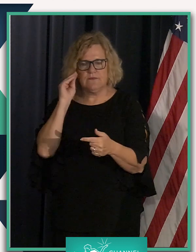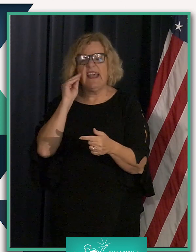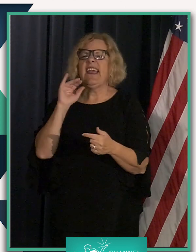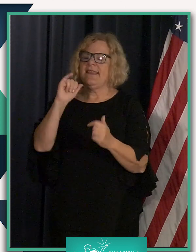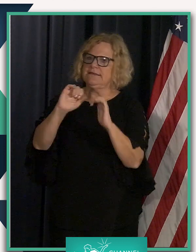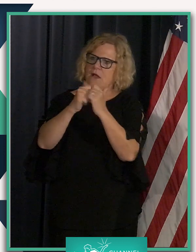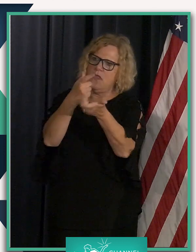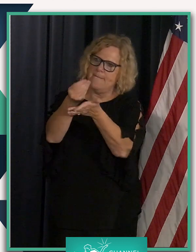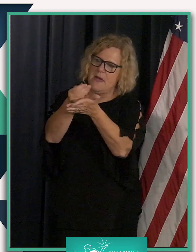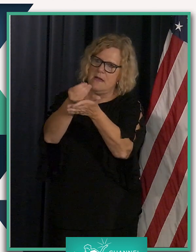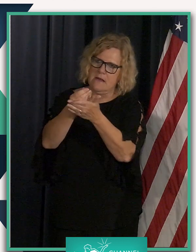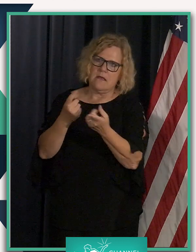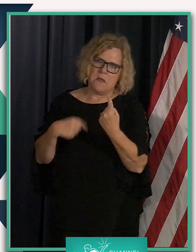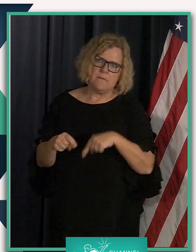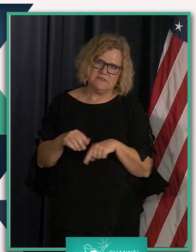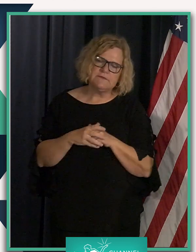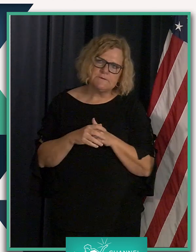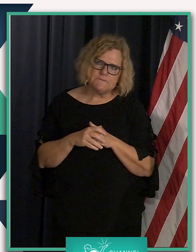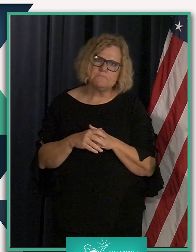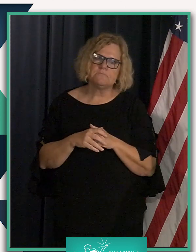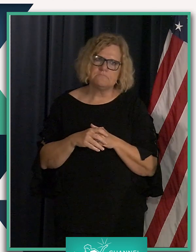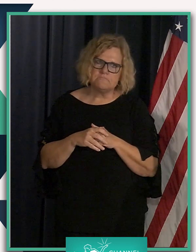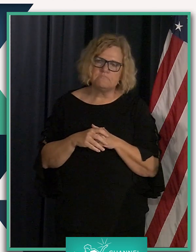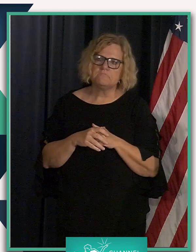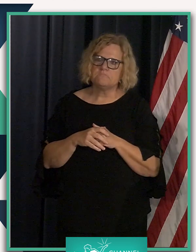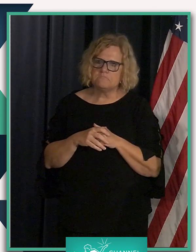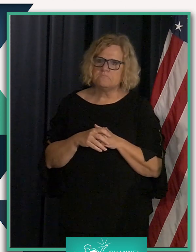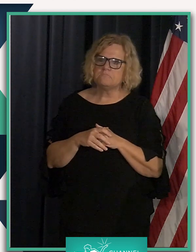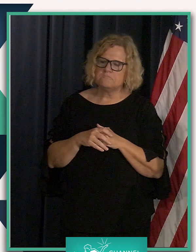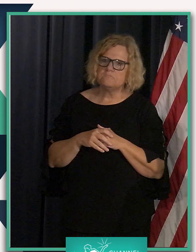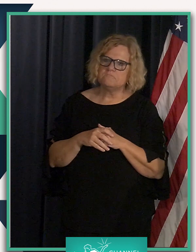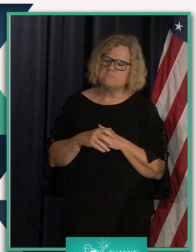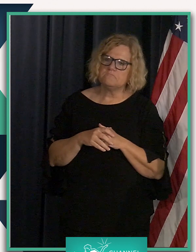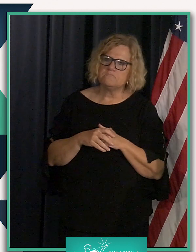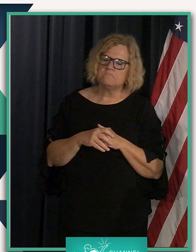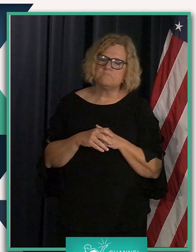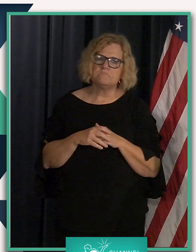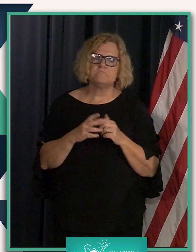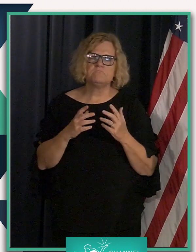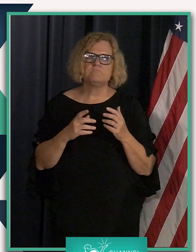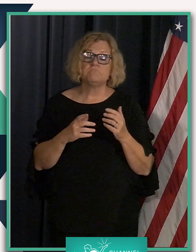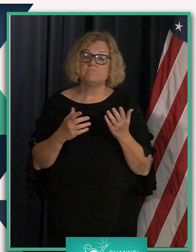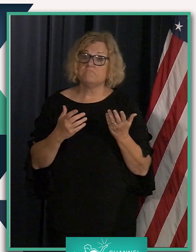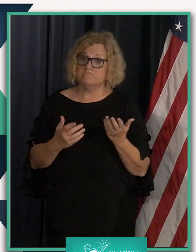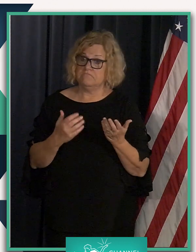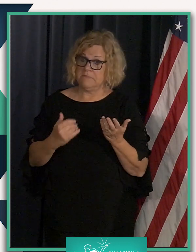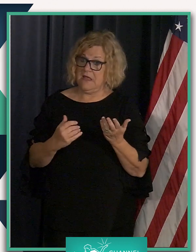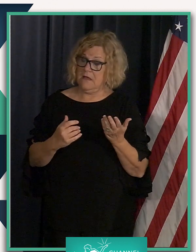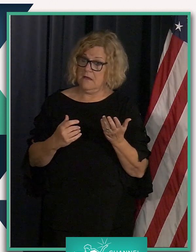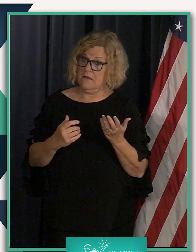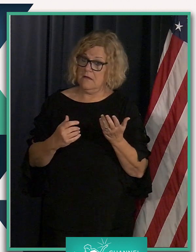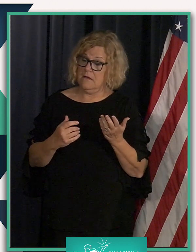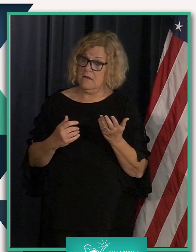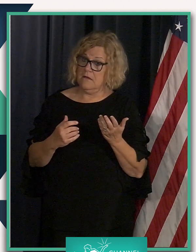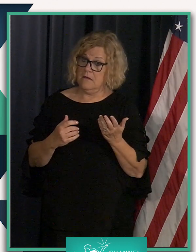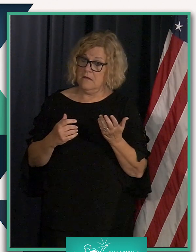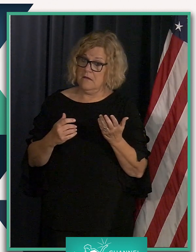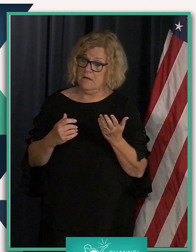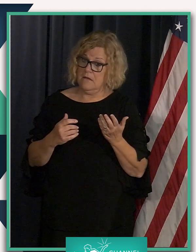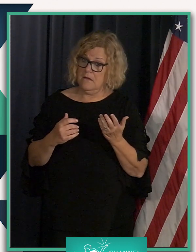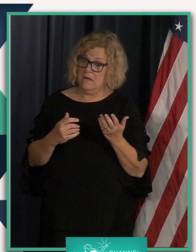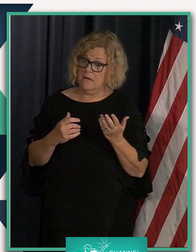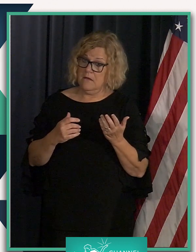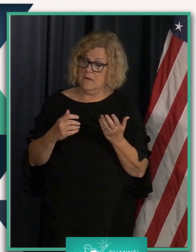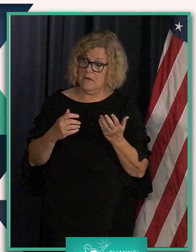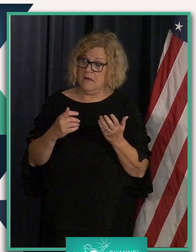money comes. Now, this is the first question I get asked every time. Does it count against my